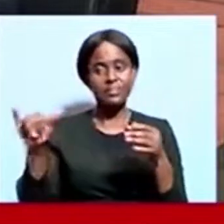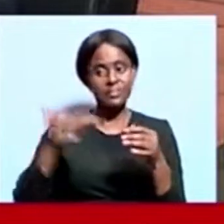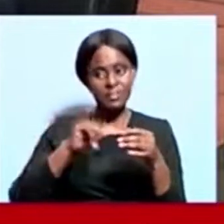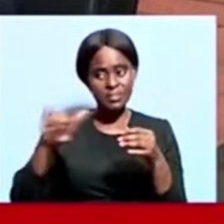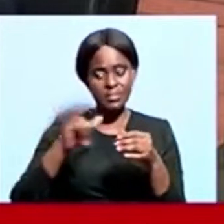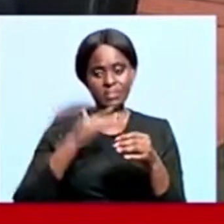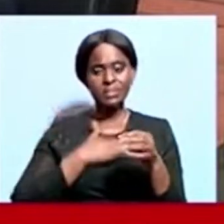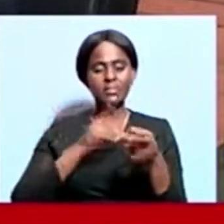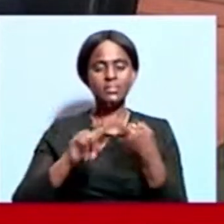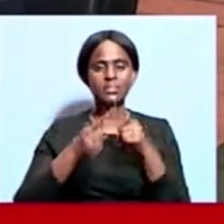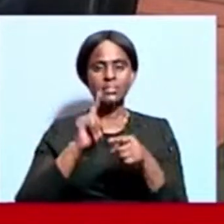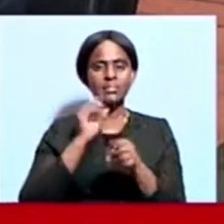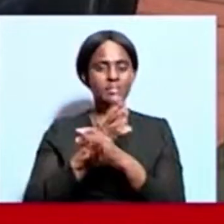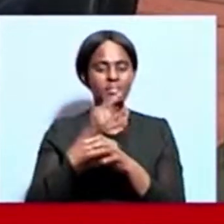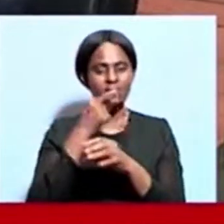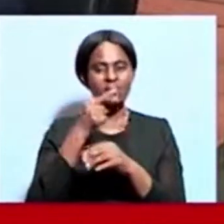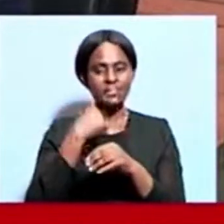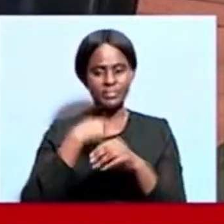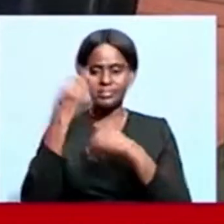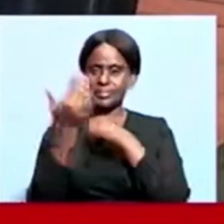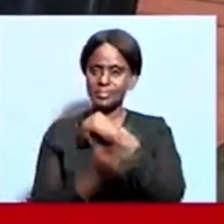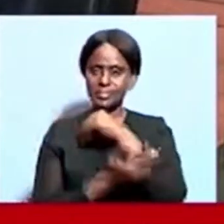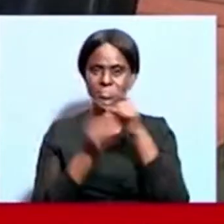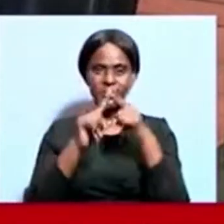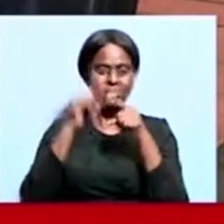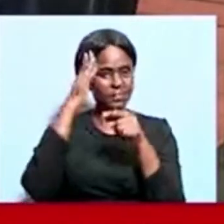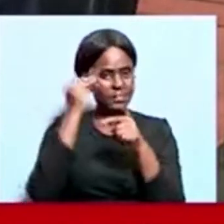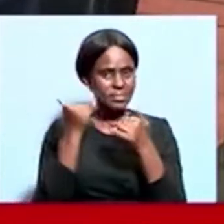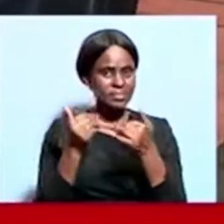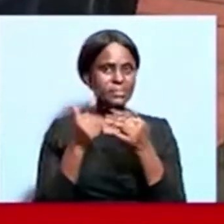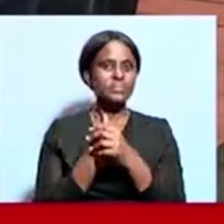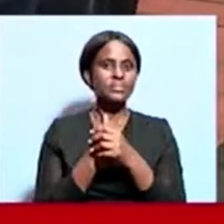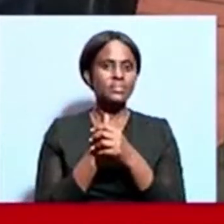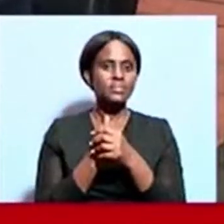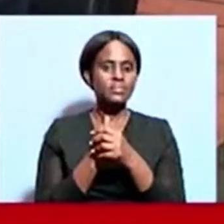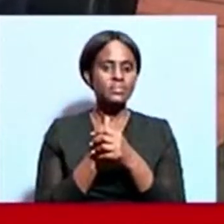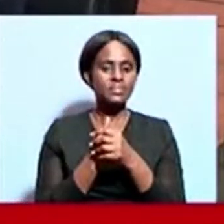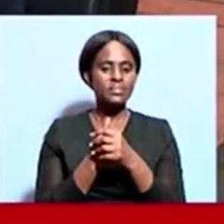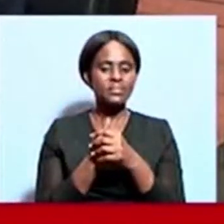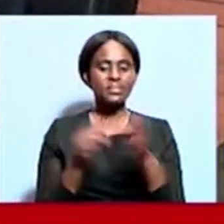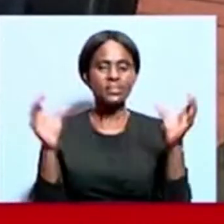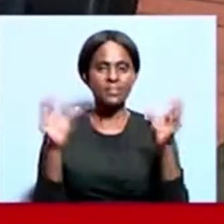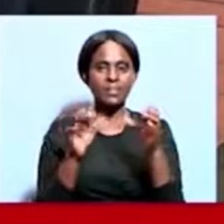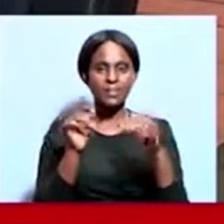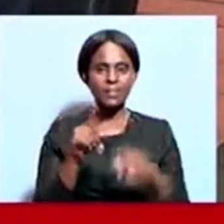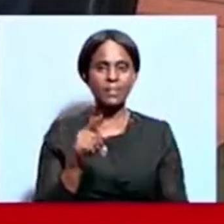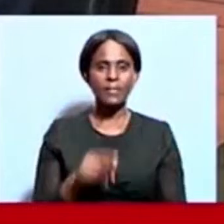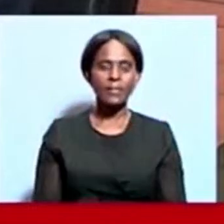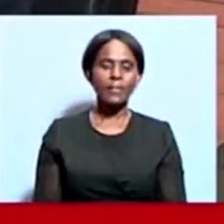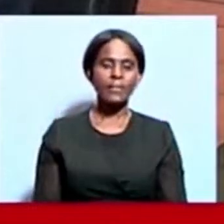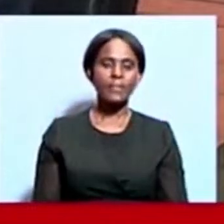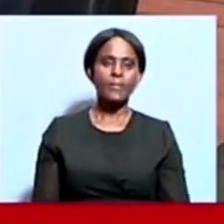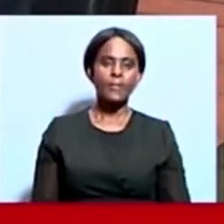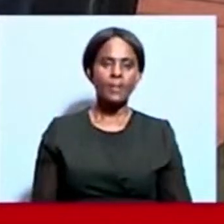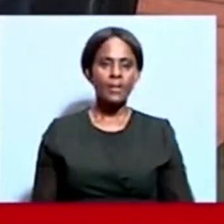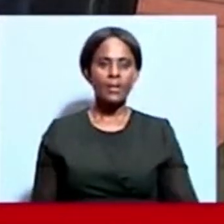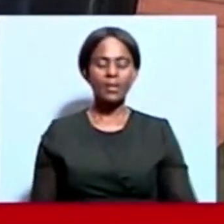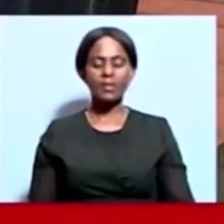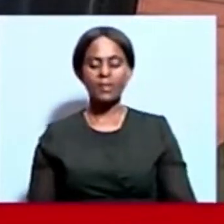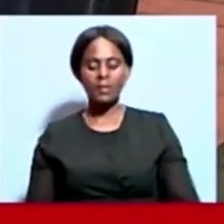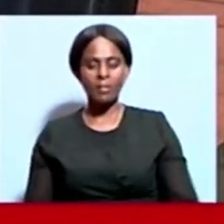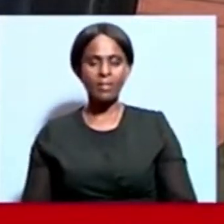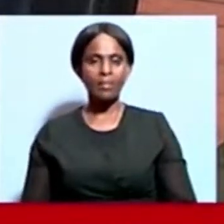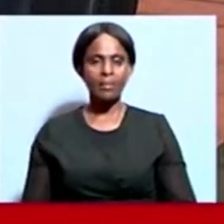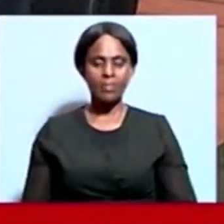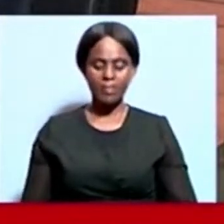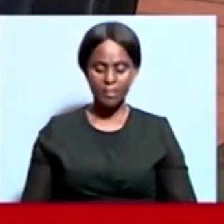said, I welcome it. But why didn't this council, when they were sitting with